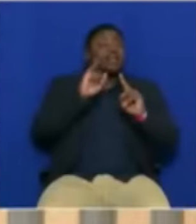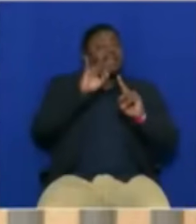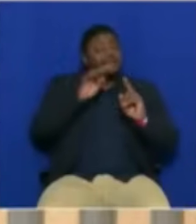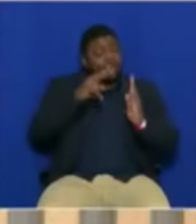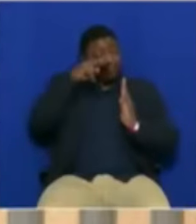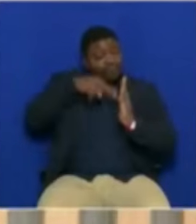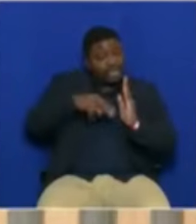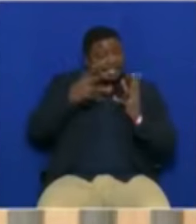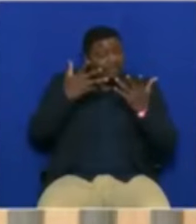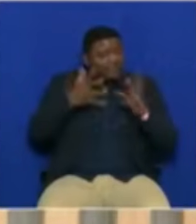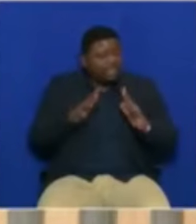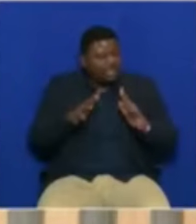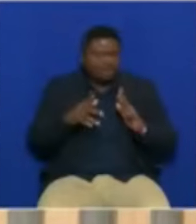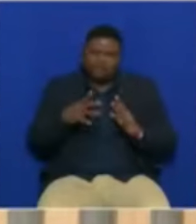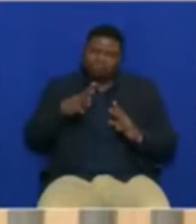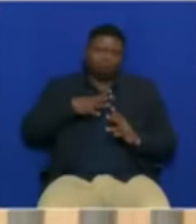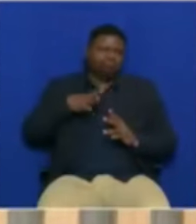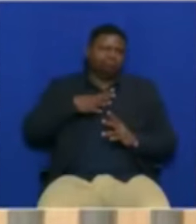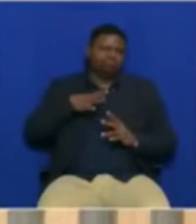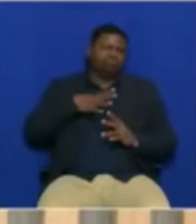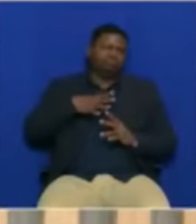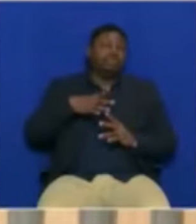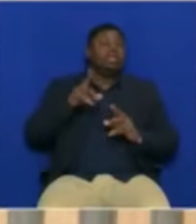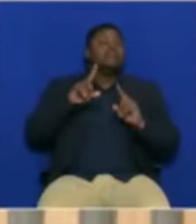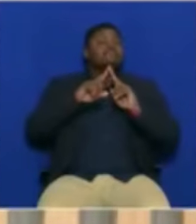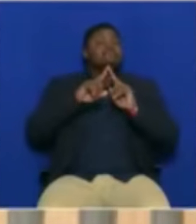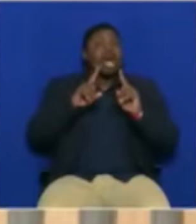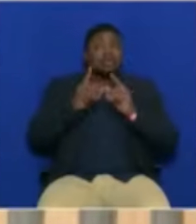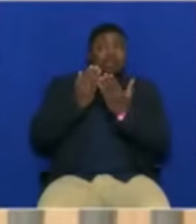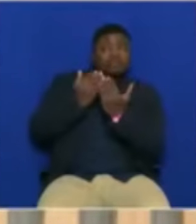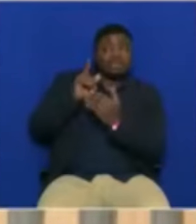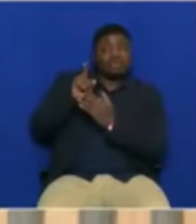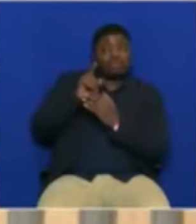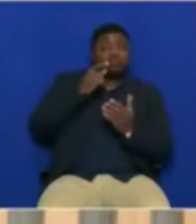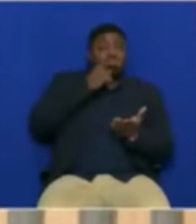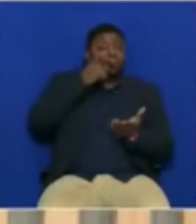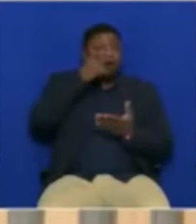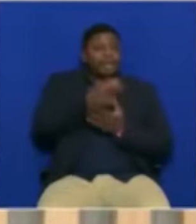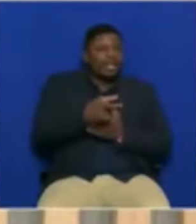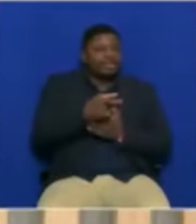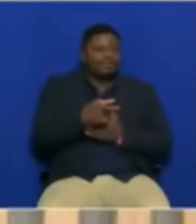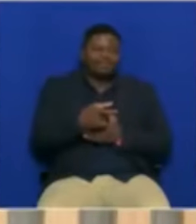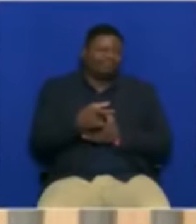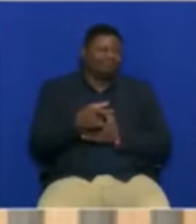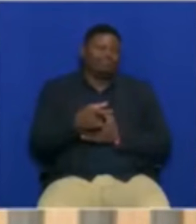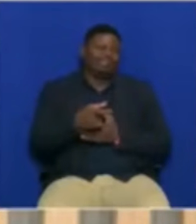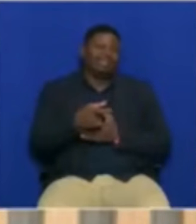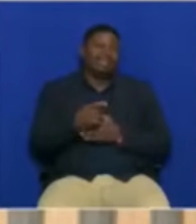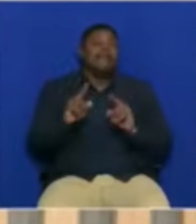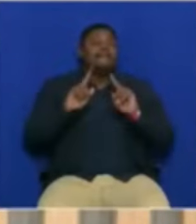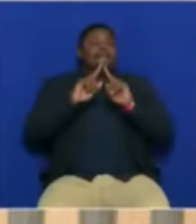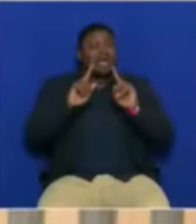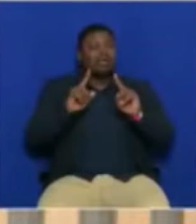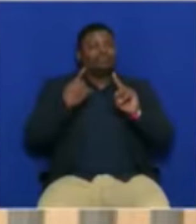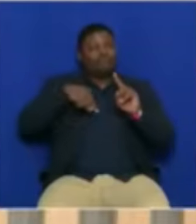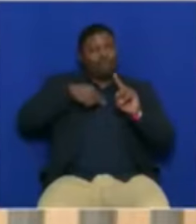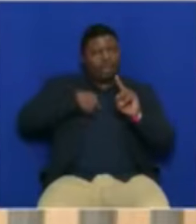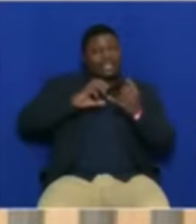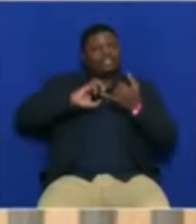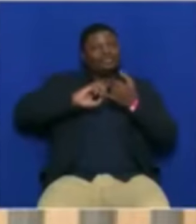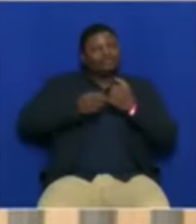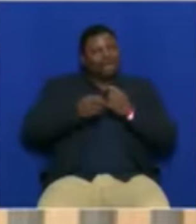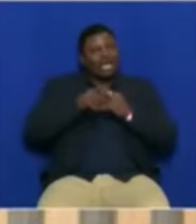I don't expect you to comment about them, but you remember we're just trying to establish the timeline of different events. Now, if